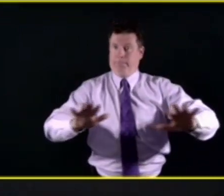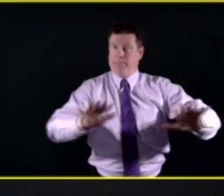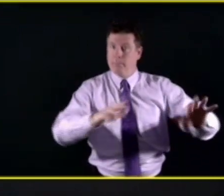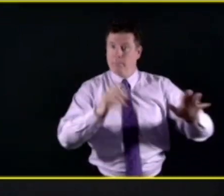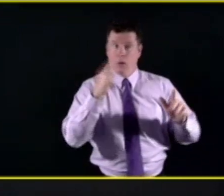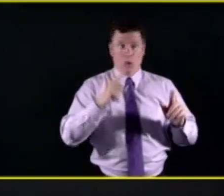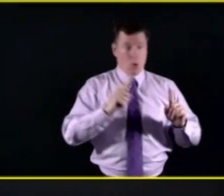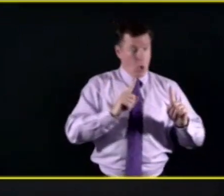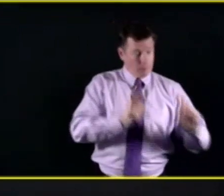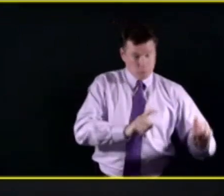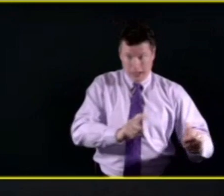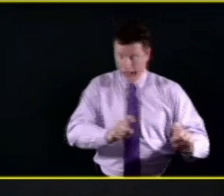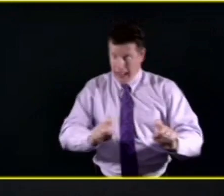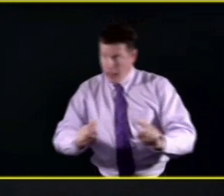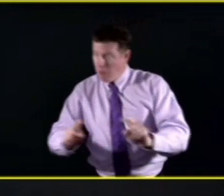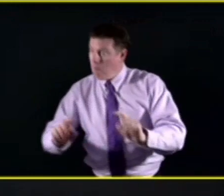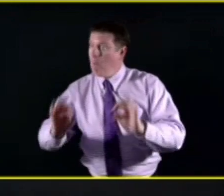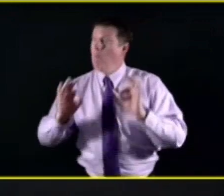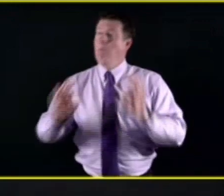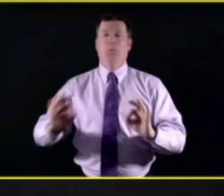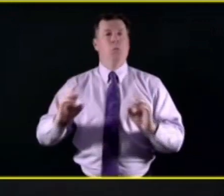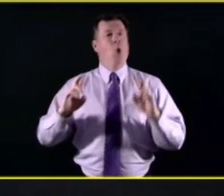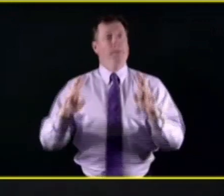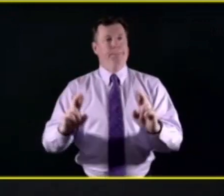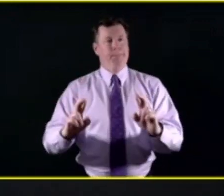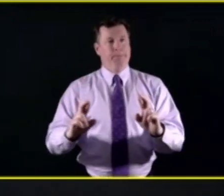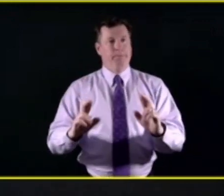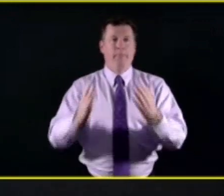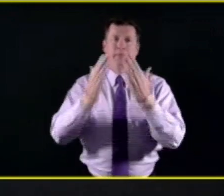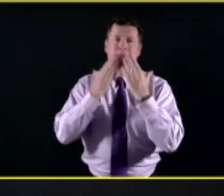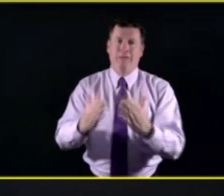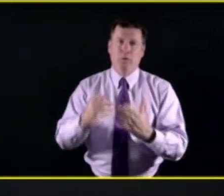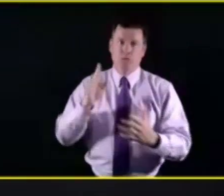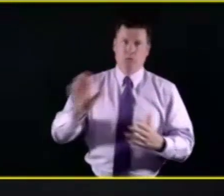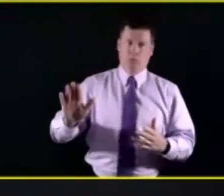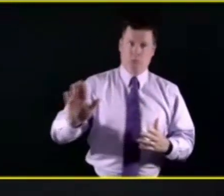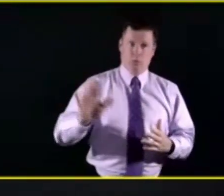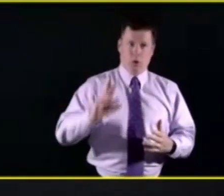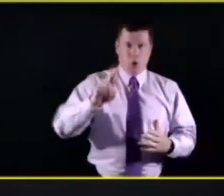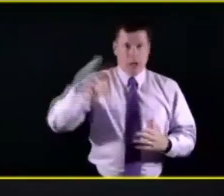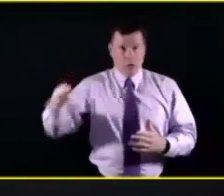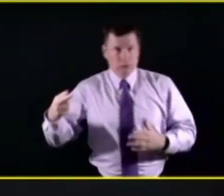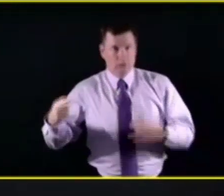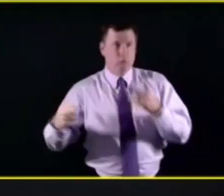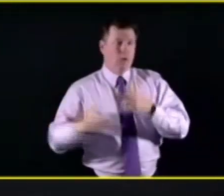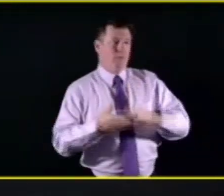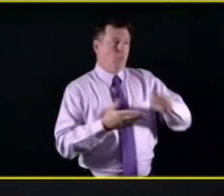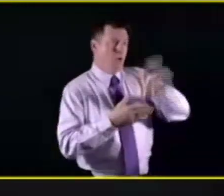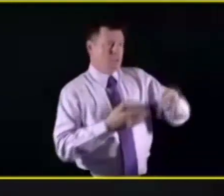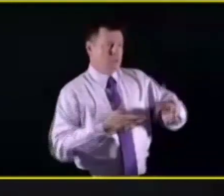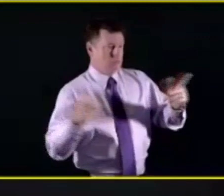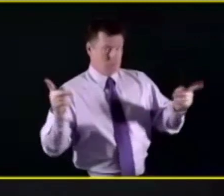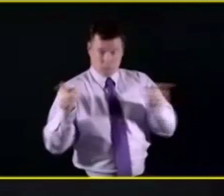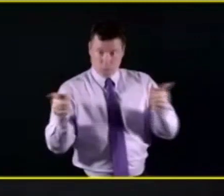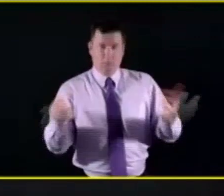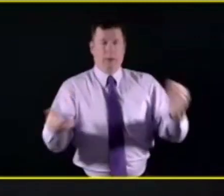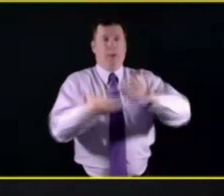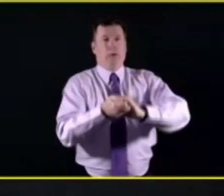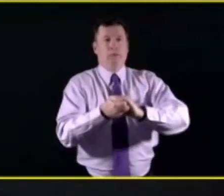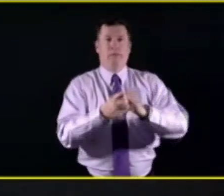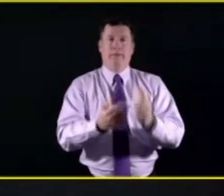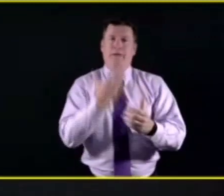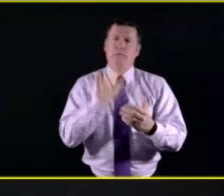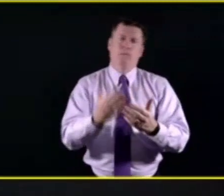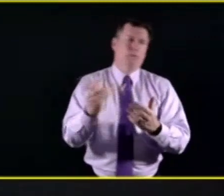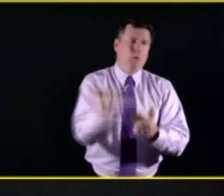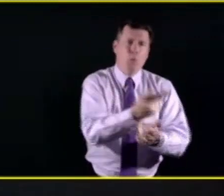Rochester Regional for your partnership and your collaboration. And I wish you both the best of science ahead. Anything from